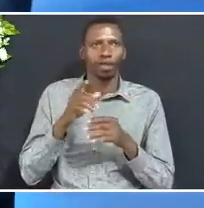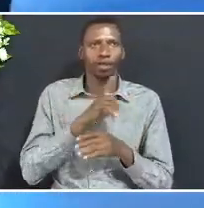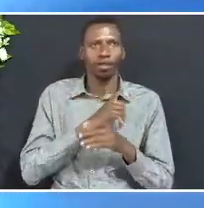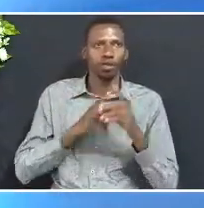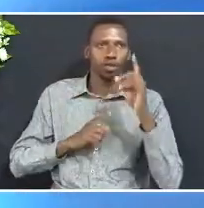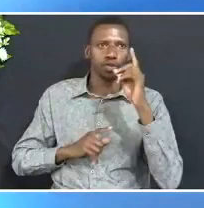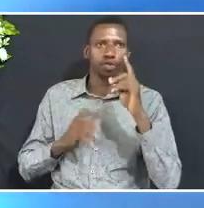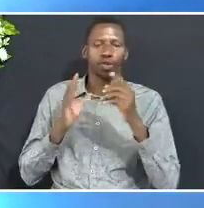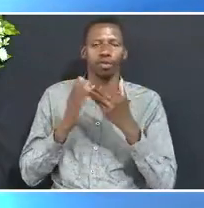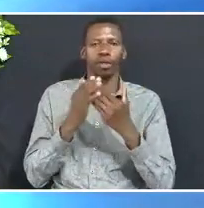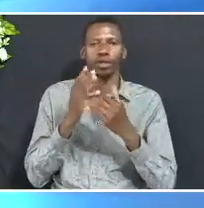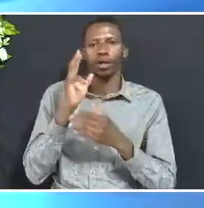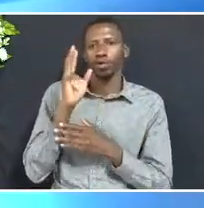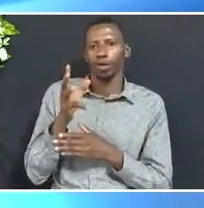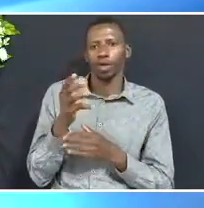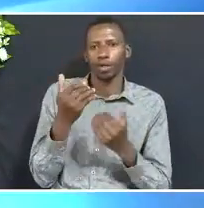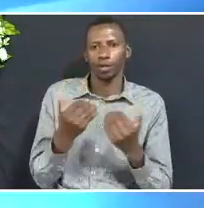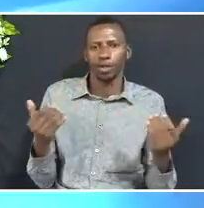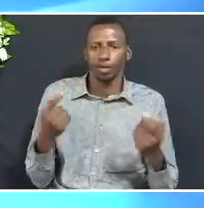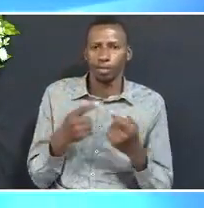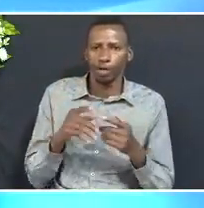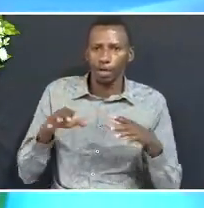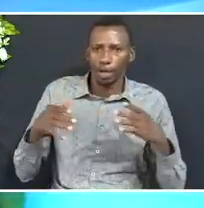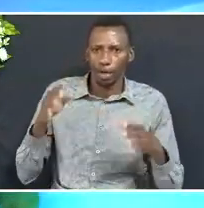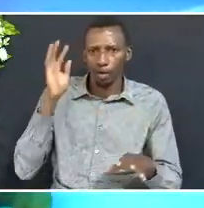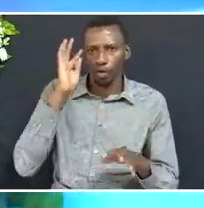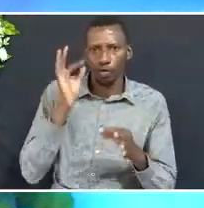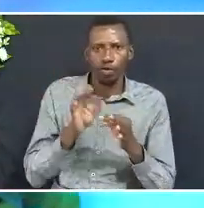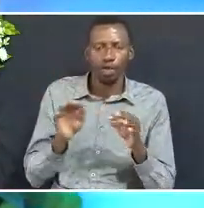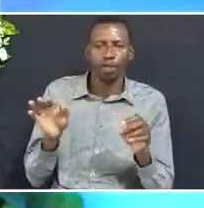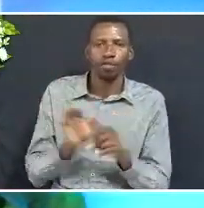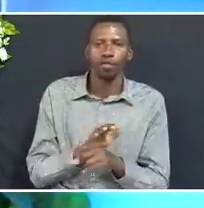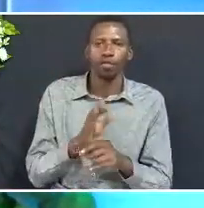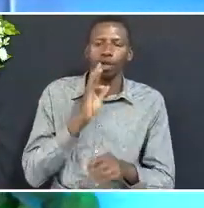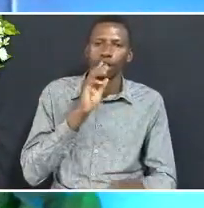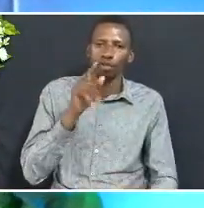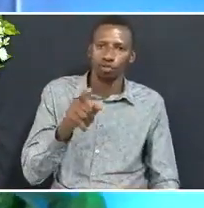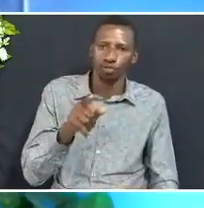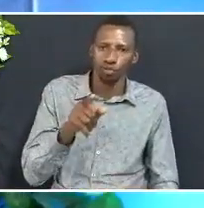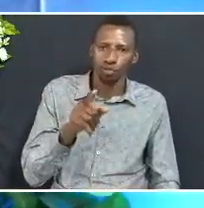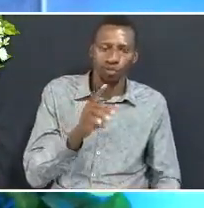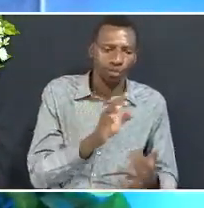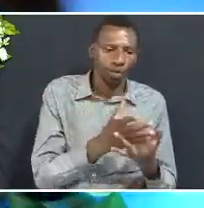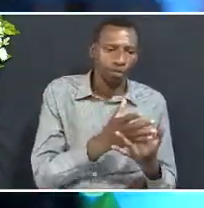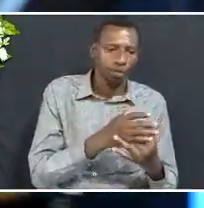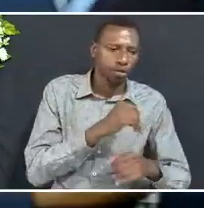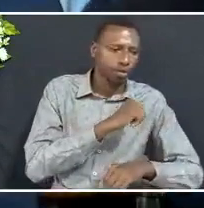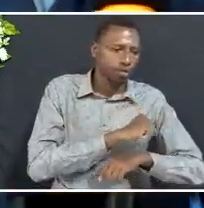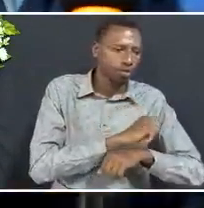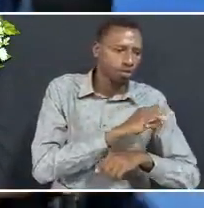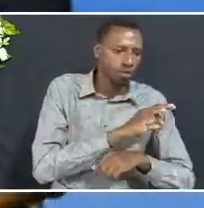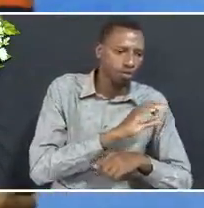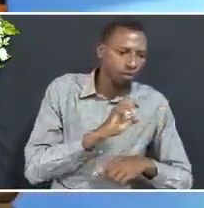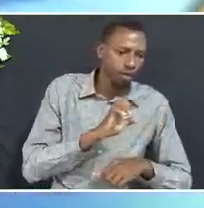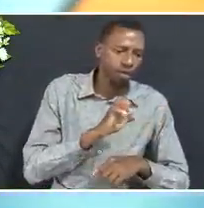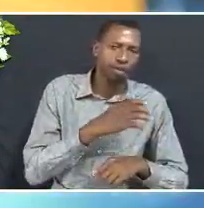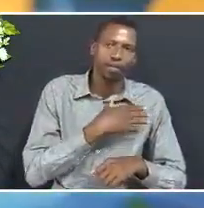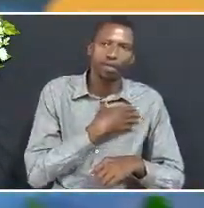But how faithful are you between school fees and returning tithe?